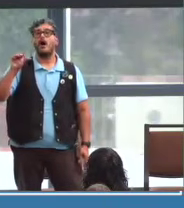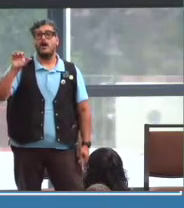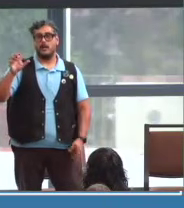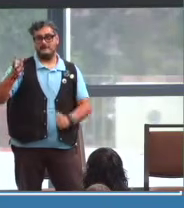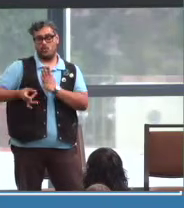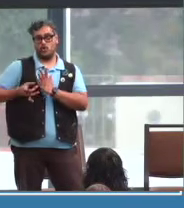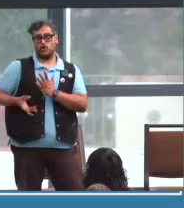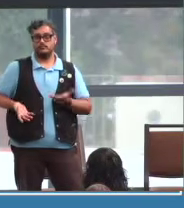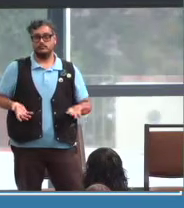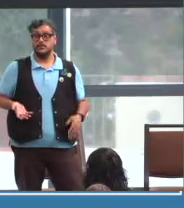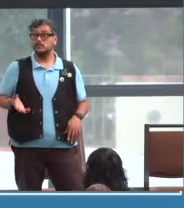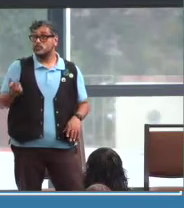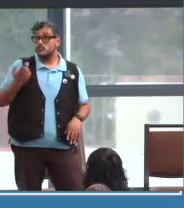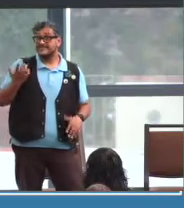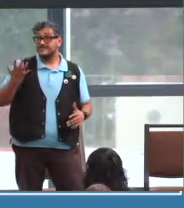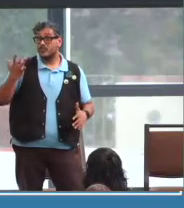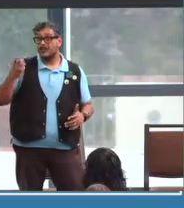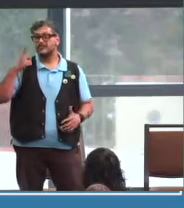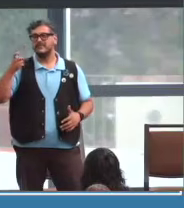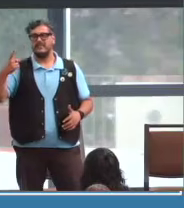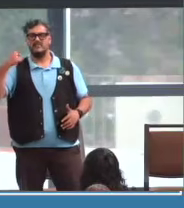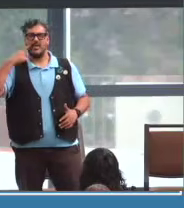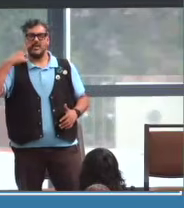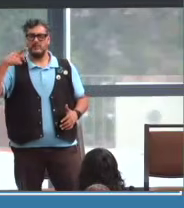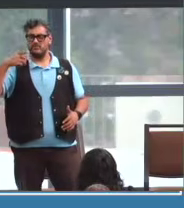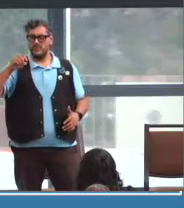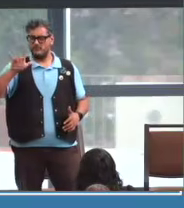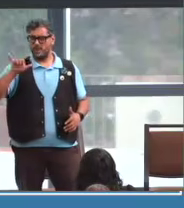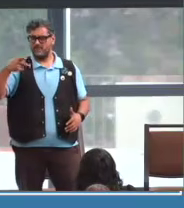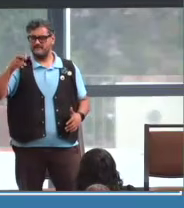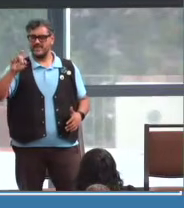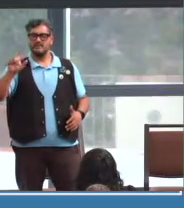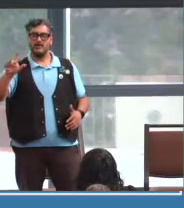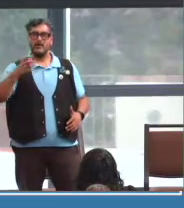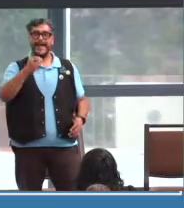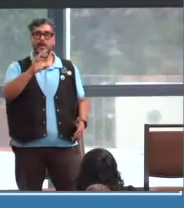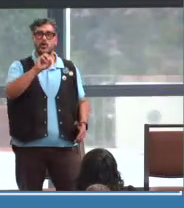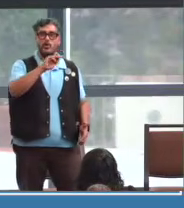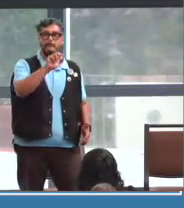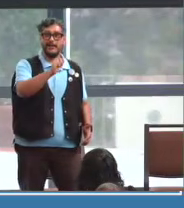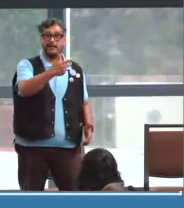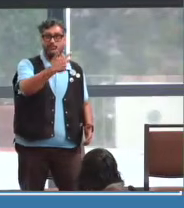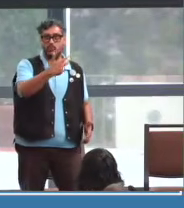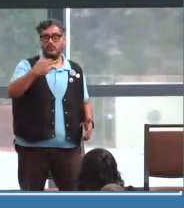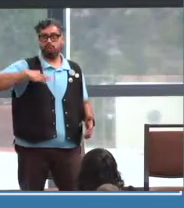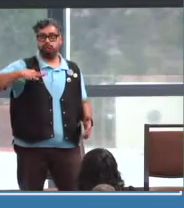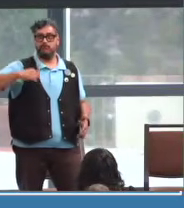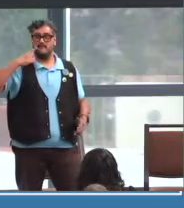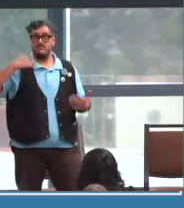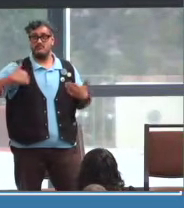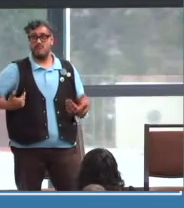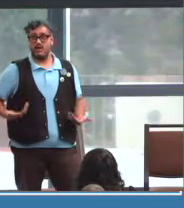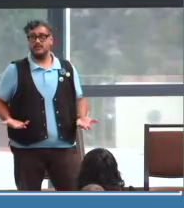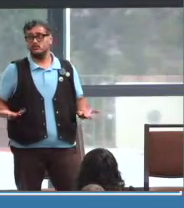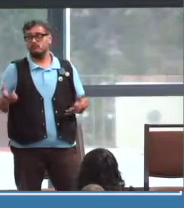So, and the reason why they wanted to do that is because they thought maybe polyphenols and omega-3s were good for the body and anti-inflammatory. And so